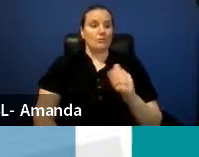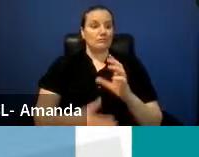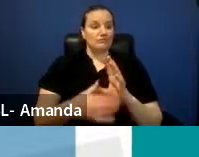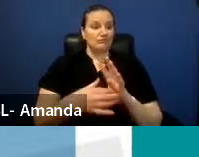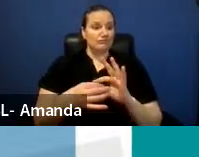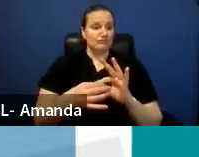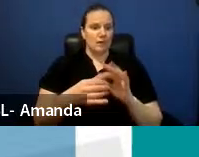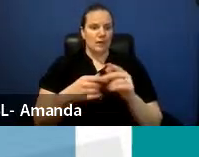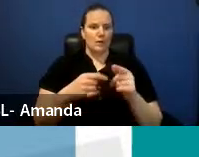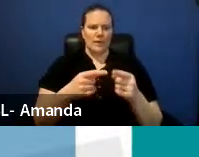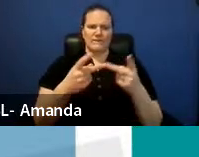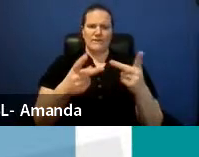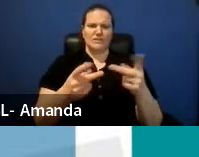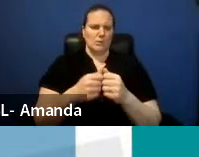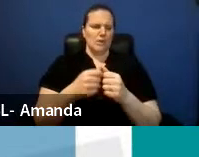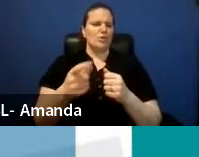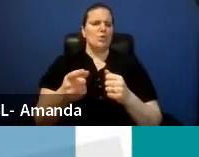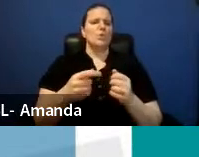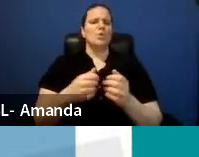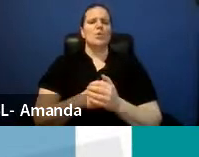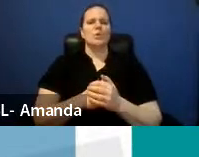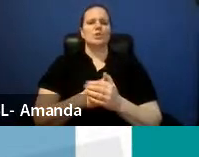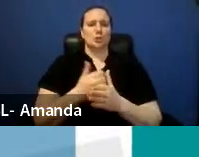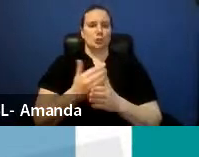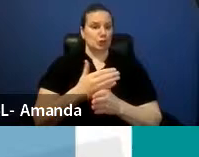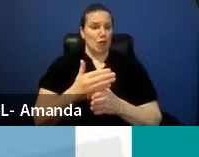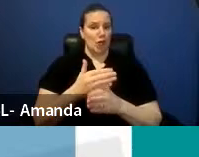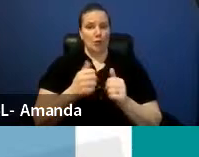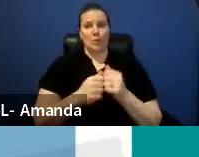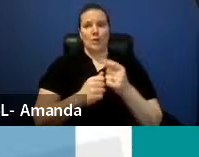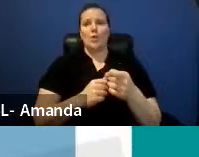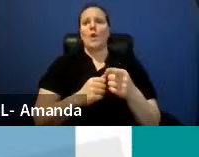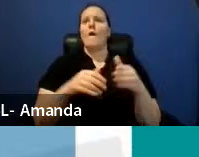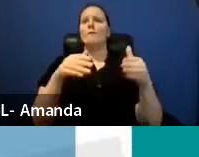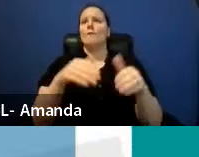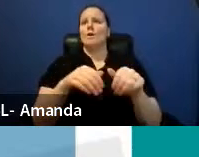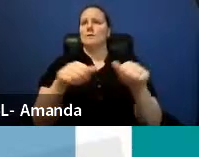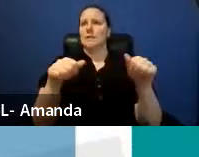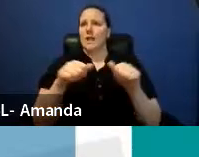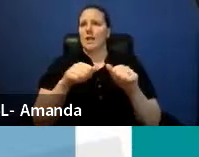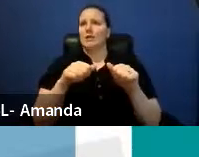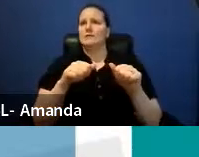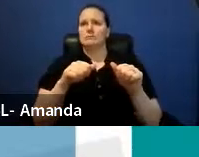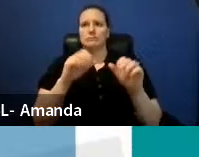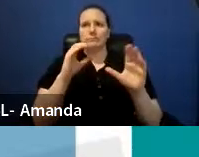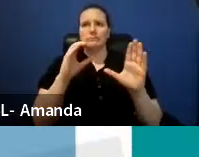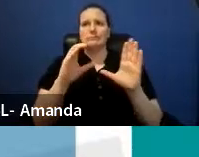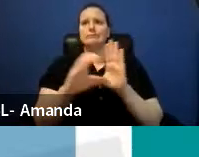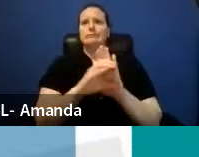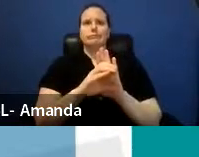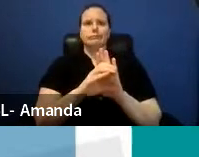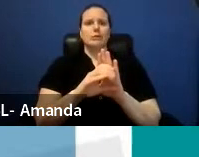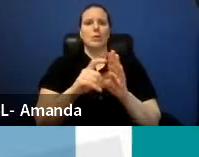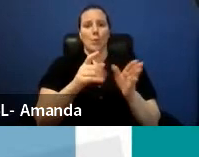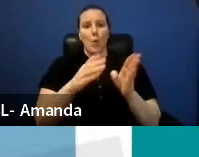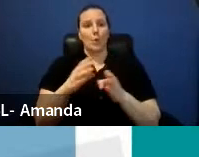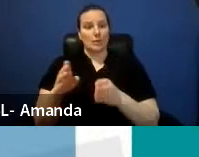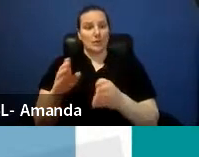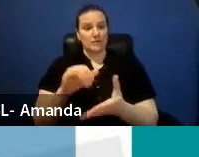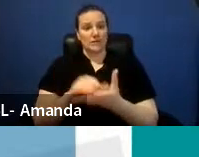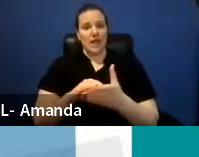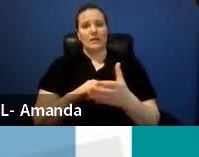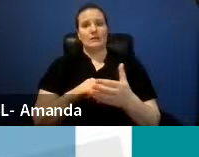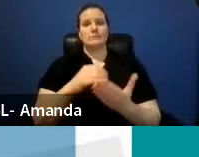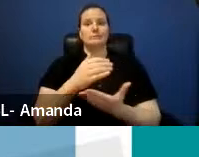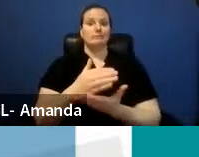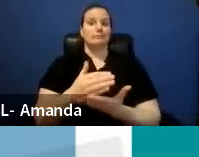visited with you and shared with you the sort of focus area diagram, which really just organizes, here are the